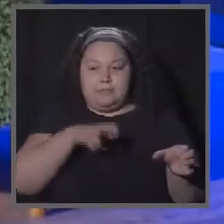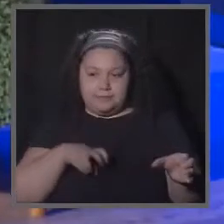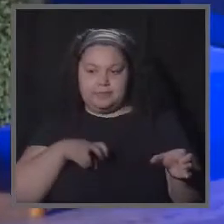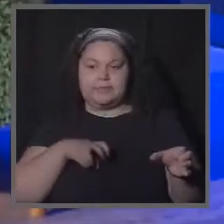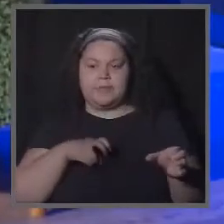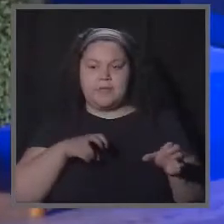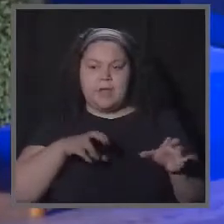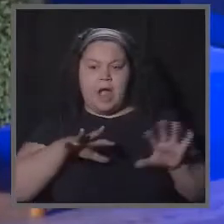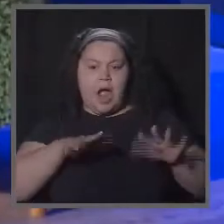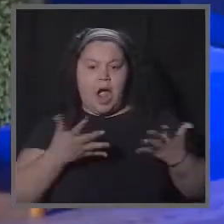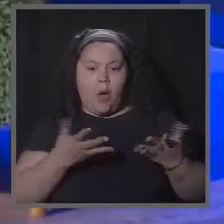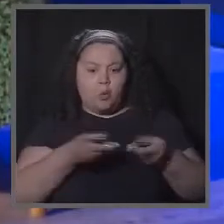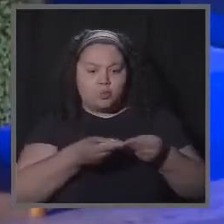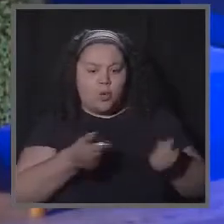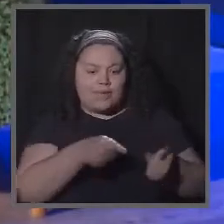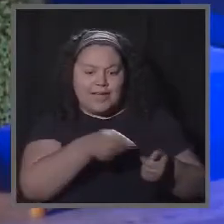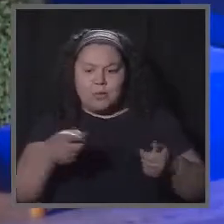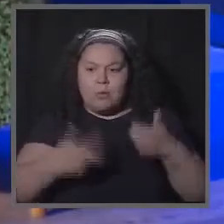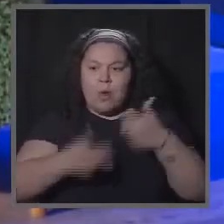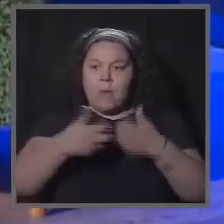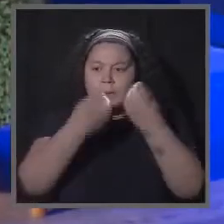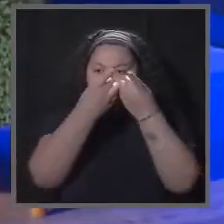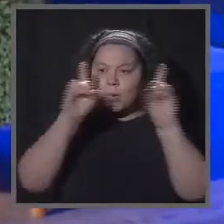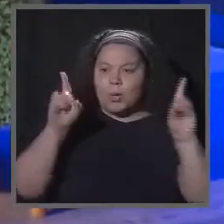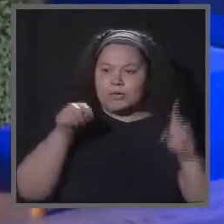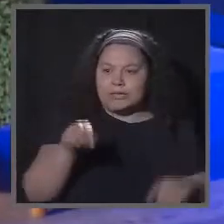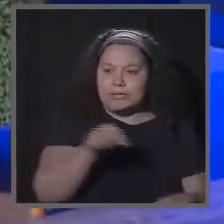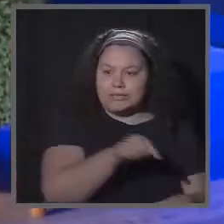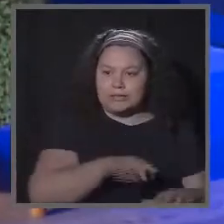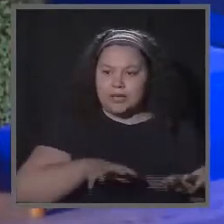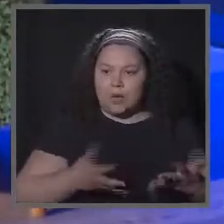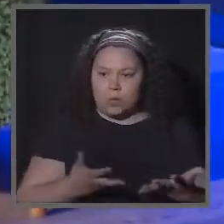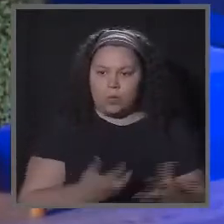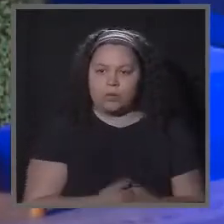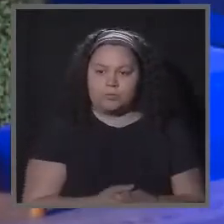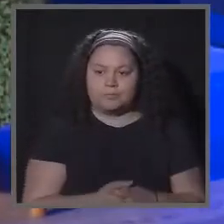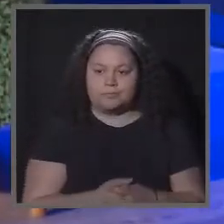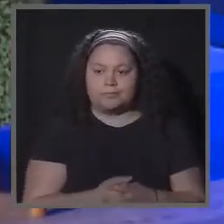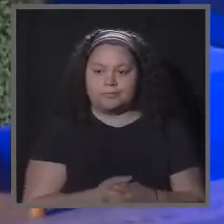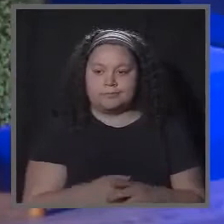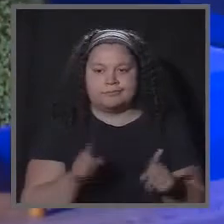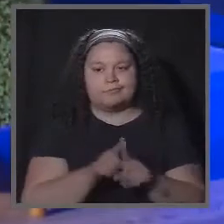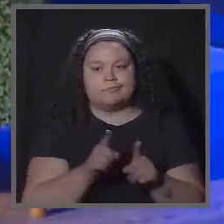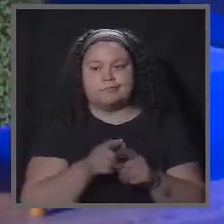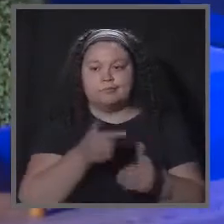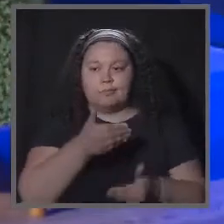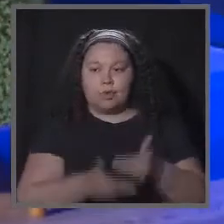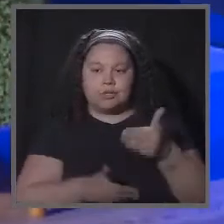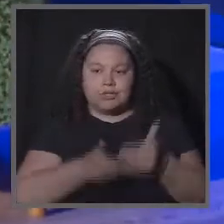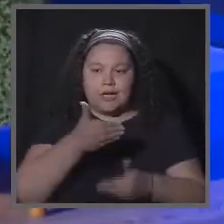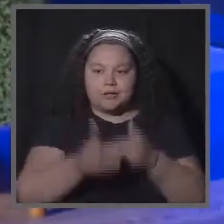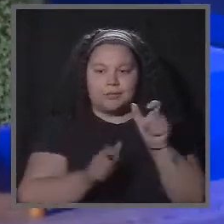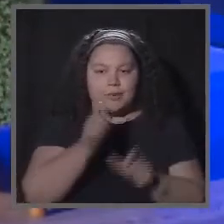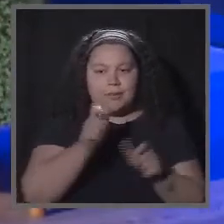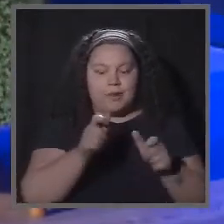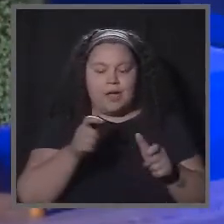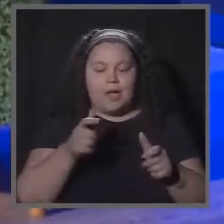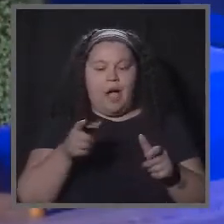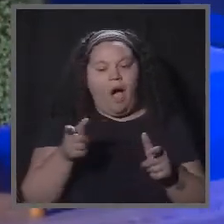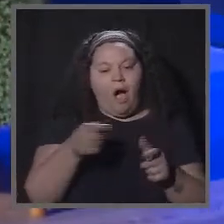knowing that very often these participatory processes do not involve the